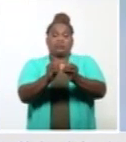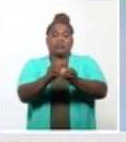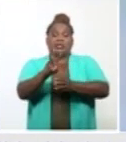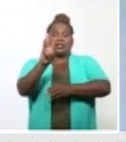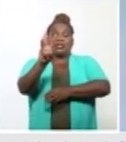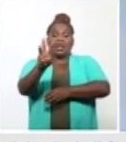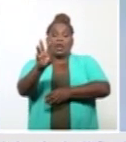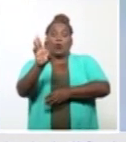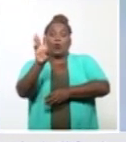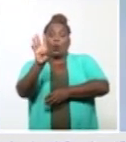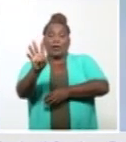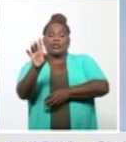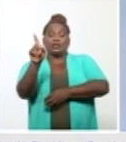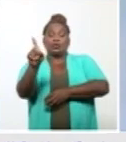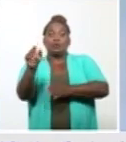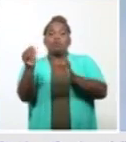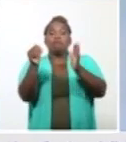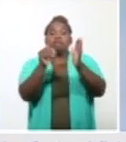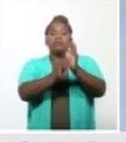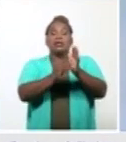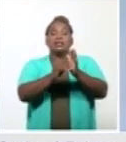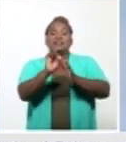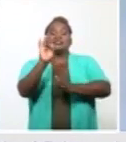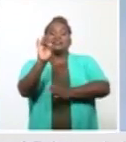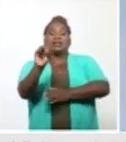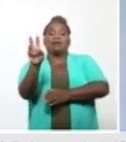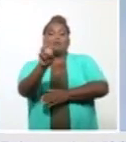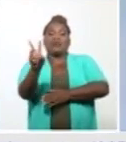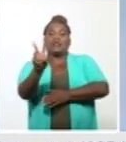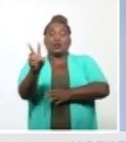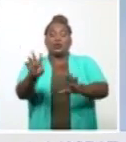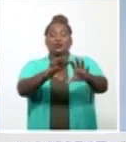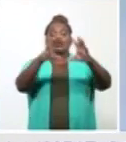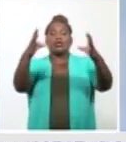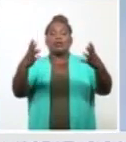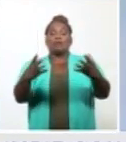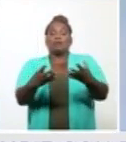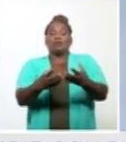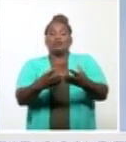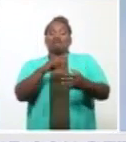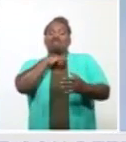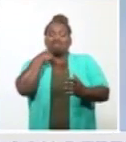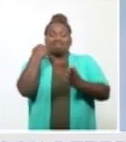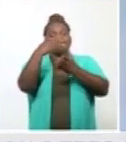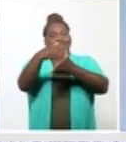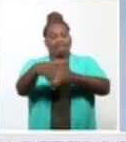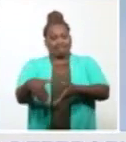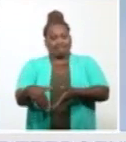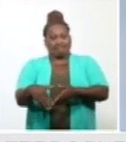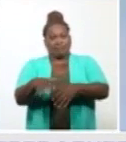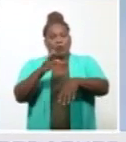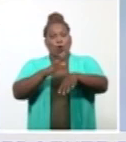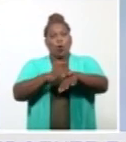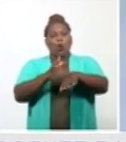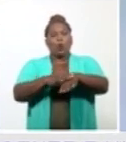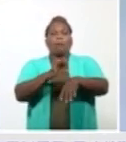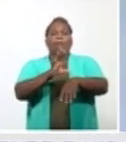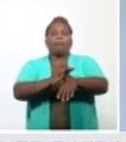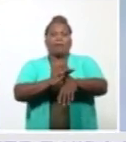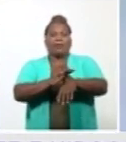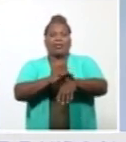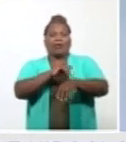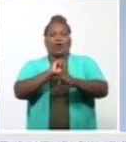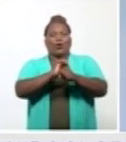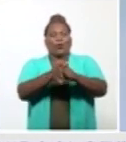341,722 people have already died from COVID-19. This gives a lethality rate of 6.48%.